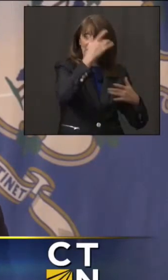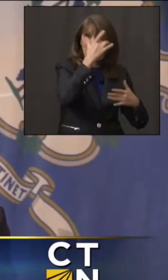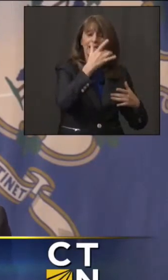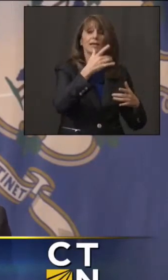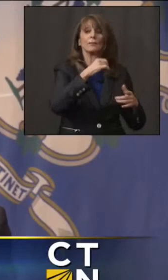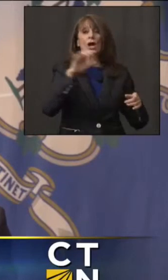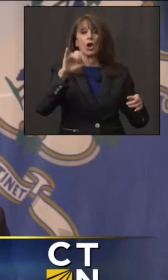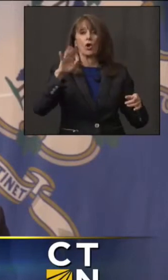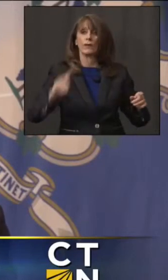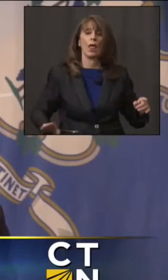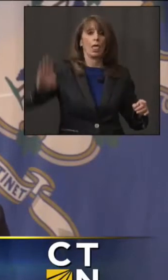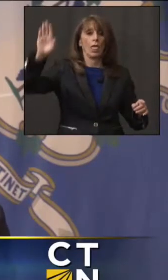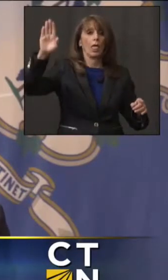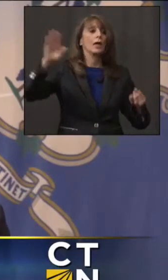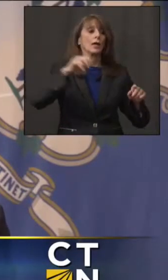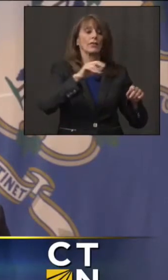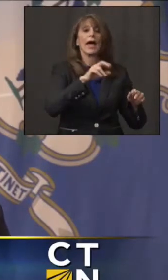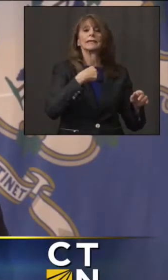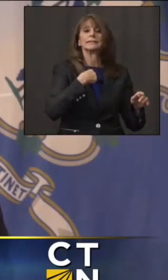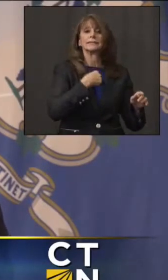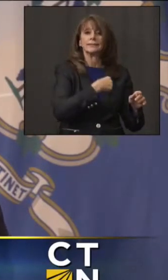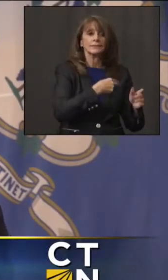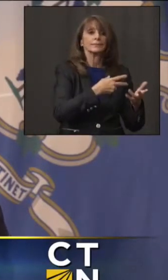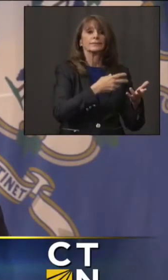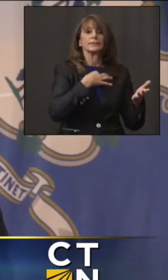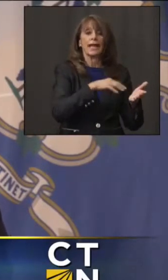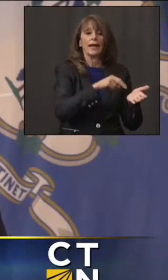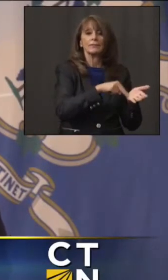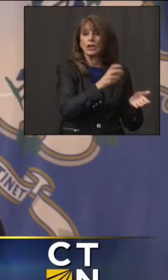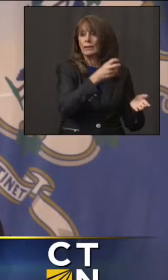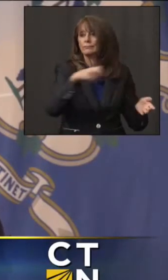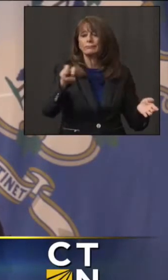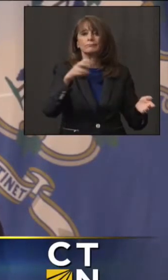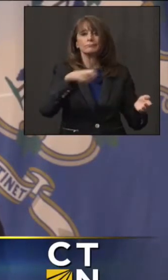to have those medical procedures take place.